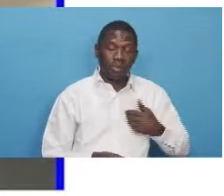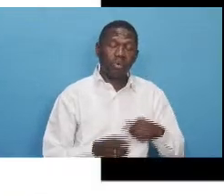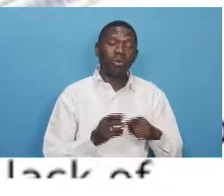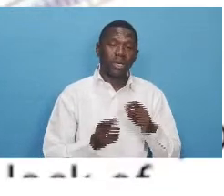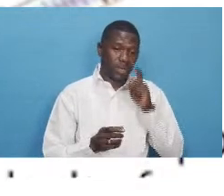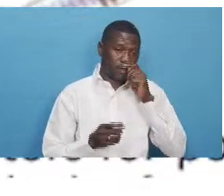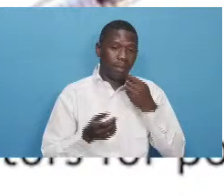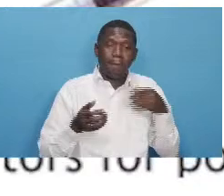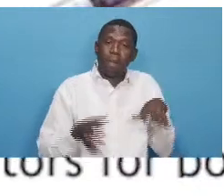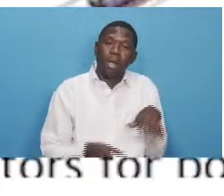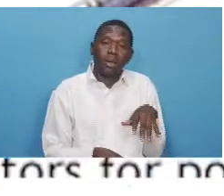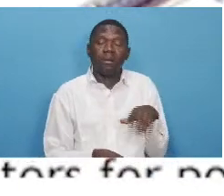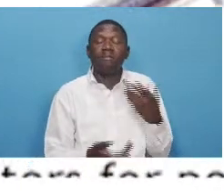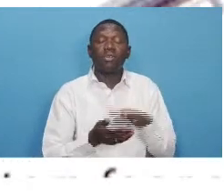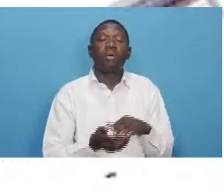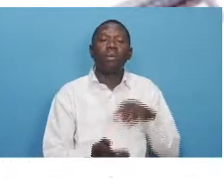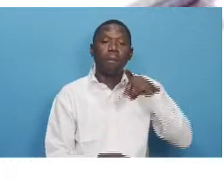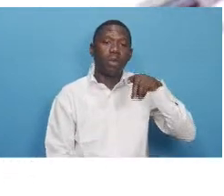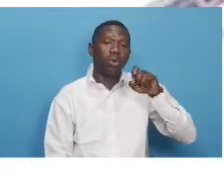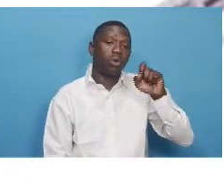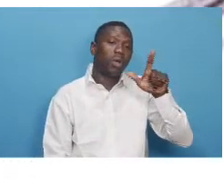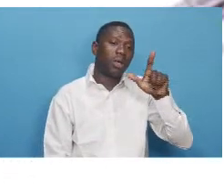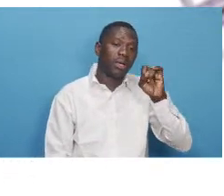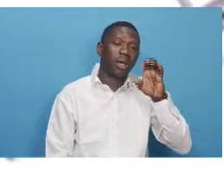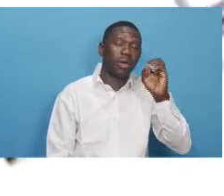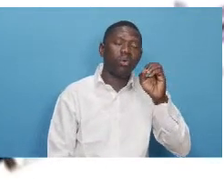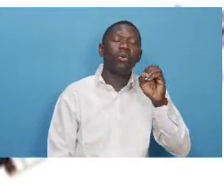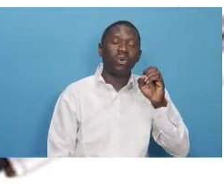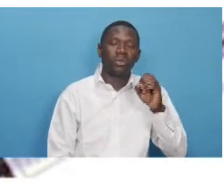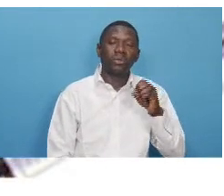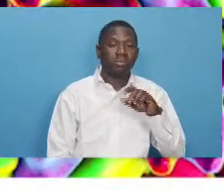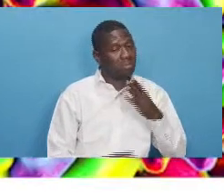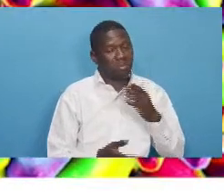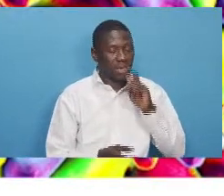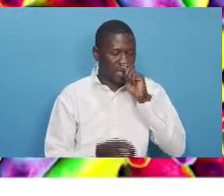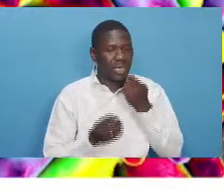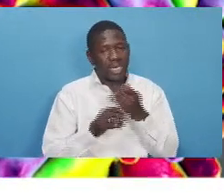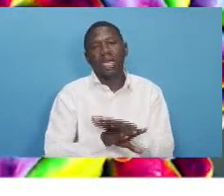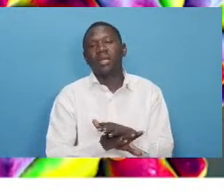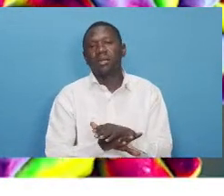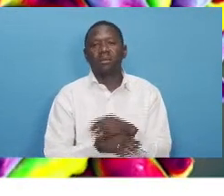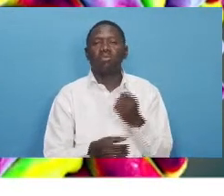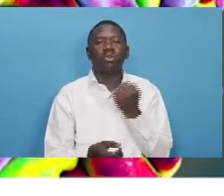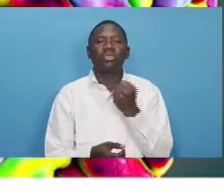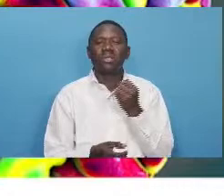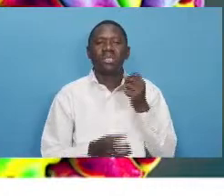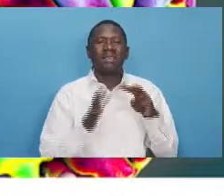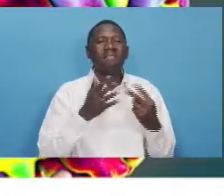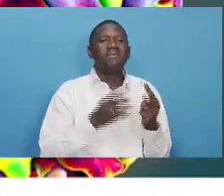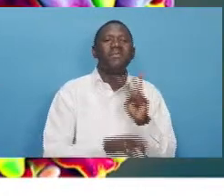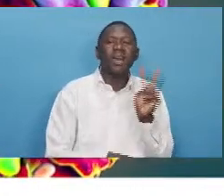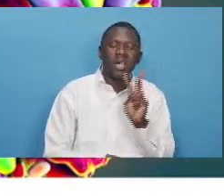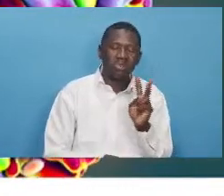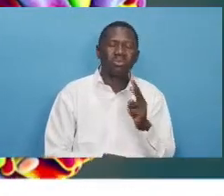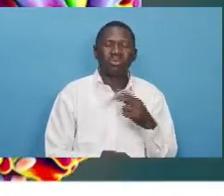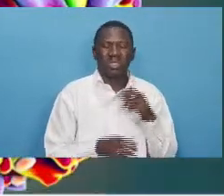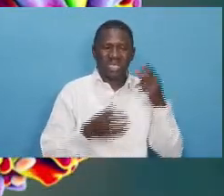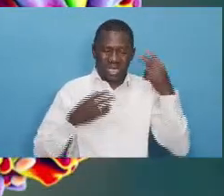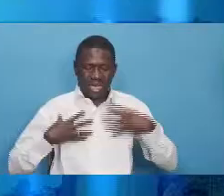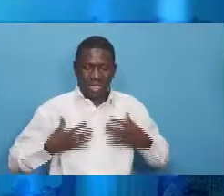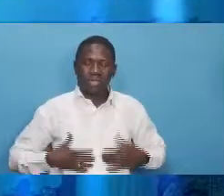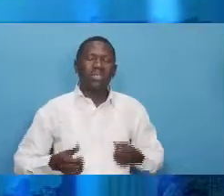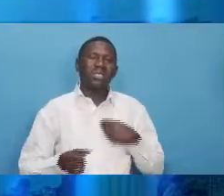infection die because the virus affects the muscles that help them breathe. Ajibintu Drame, QTV